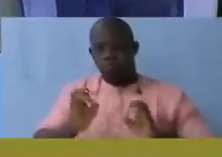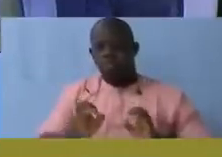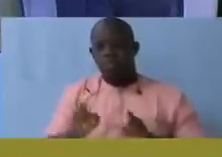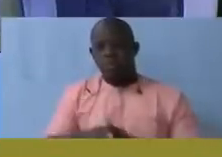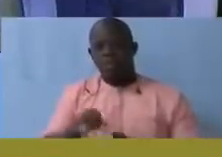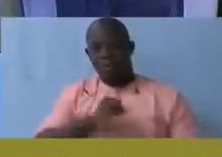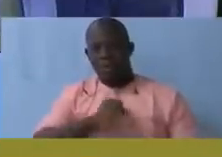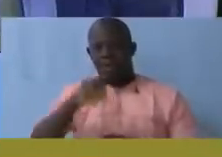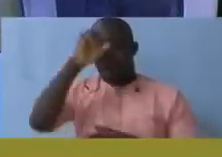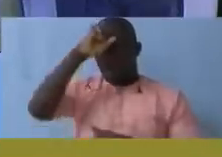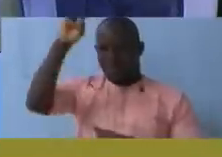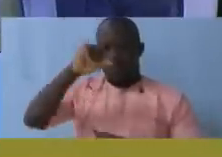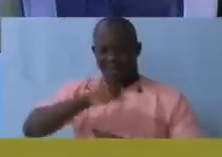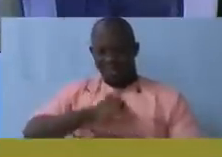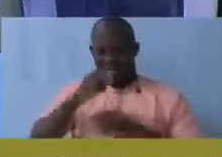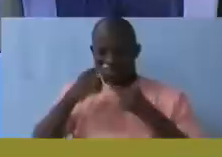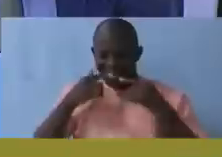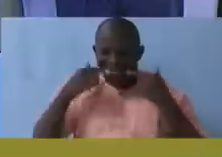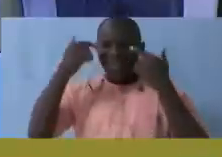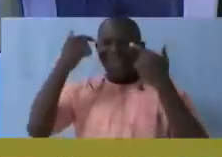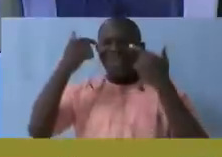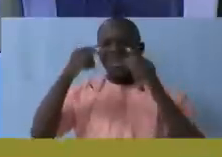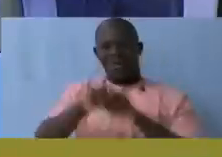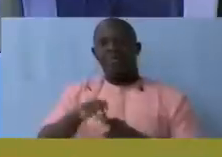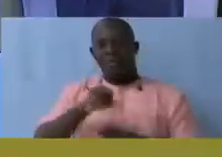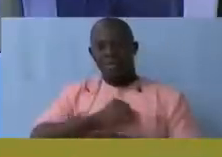He just smiled, then I introduced myself,